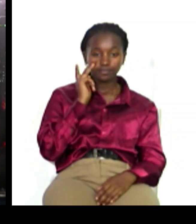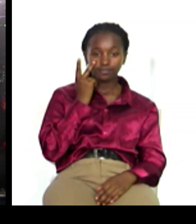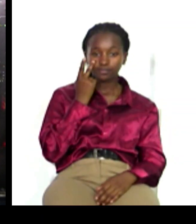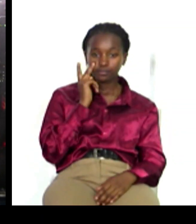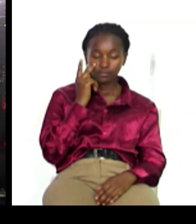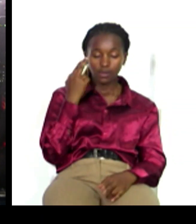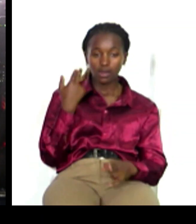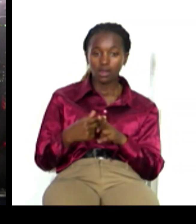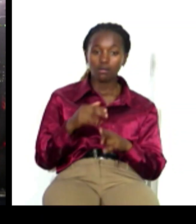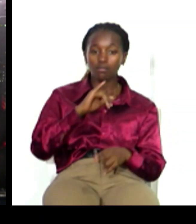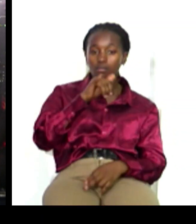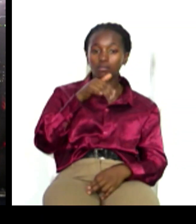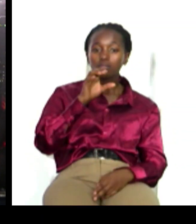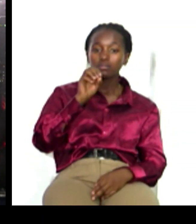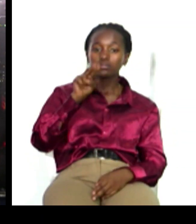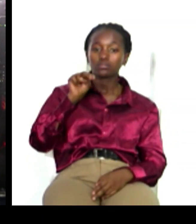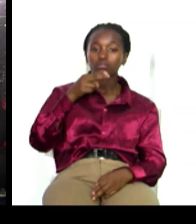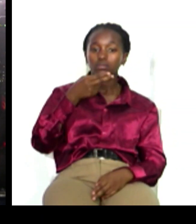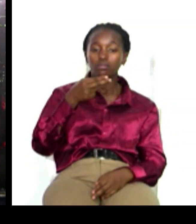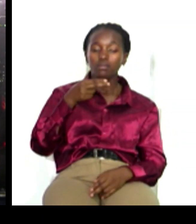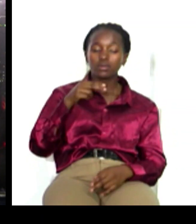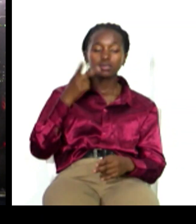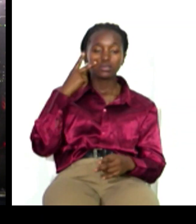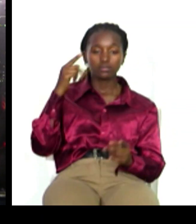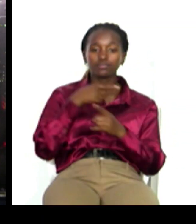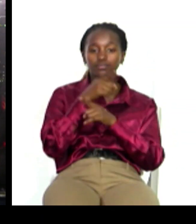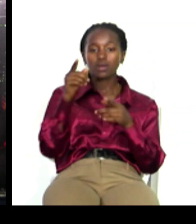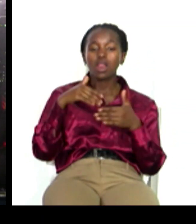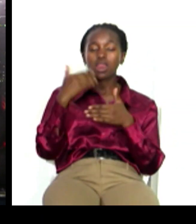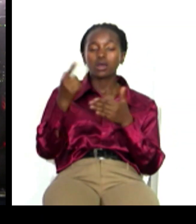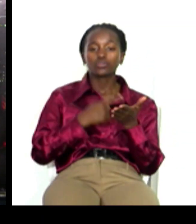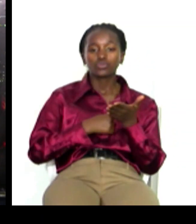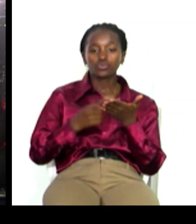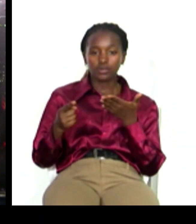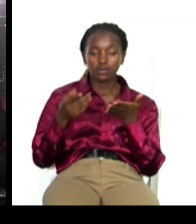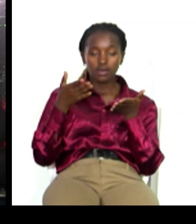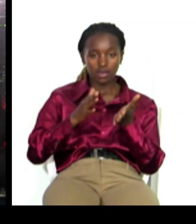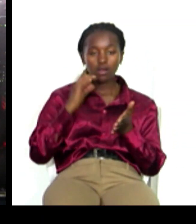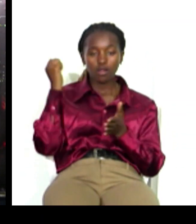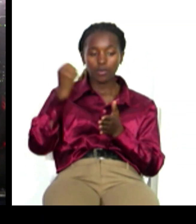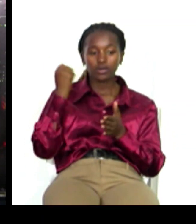interpreter. My name is Jonas Simba. See you next week here on Politics Today. Bye-bye.